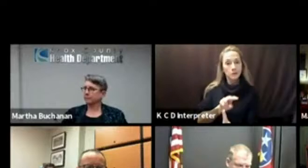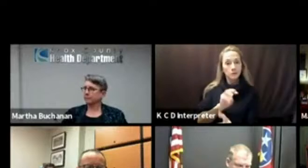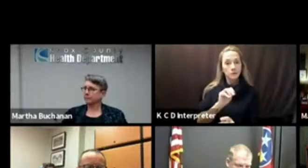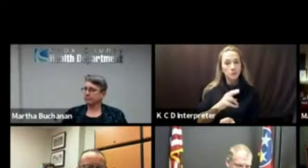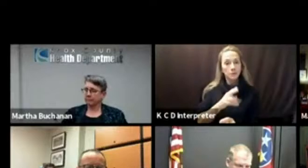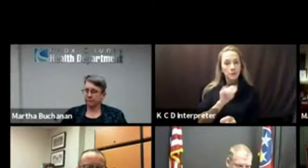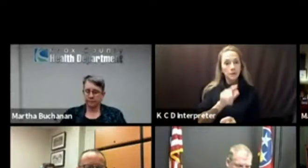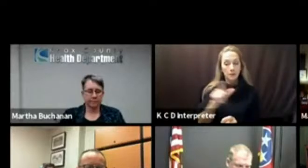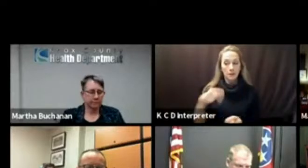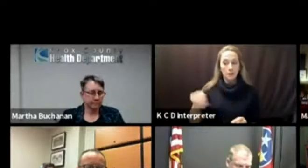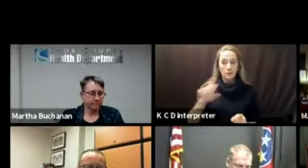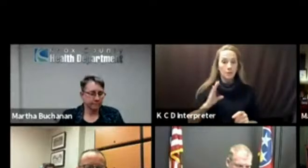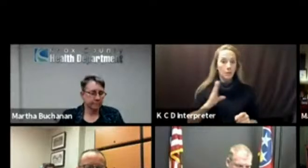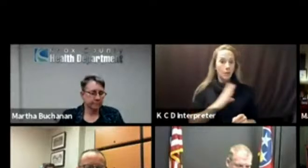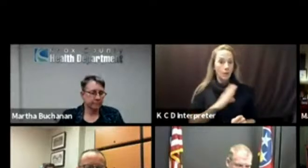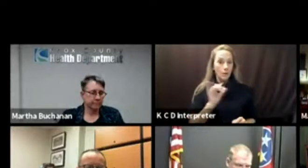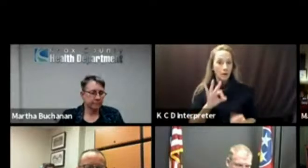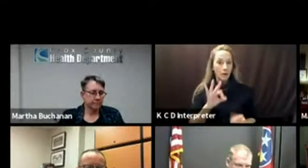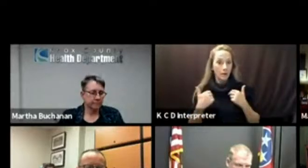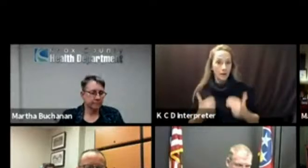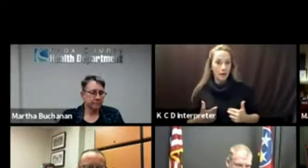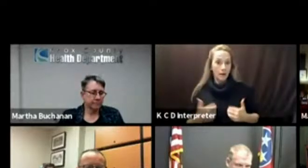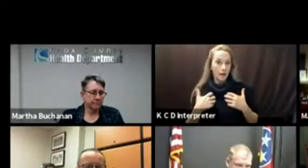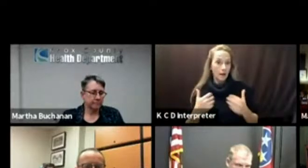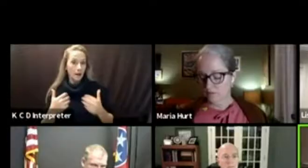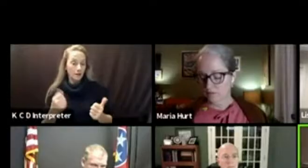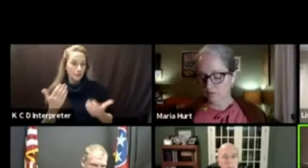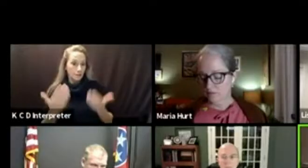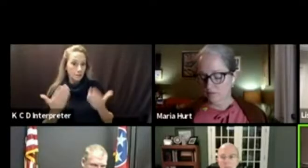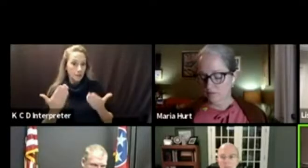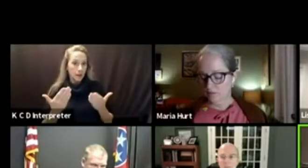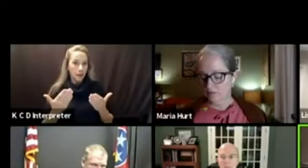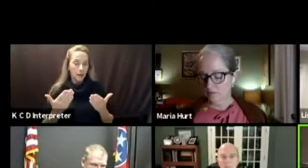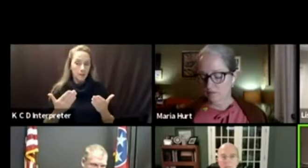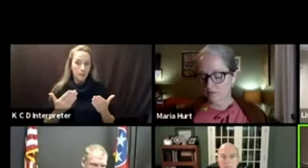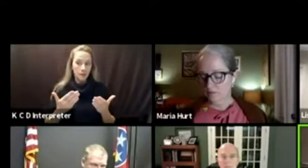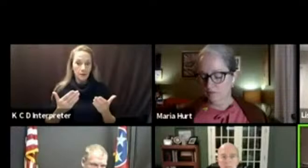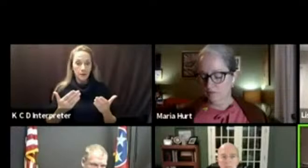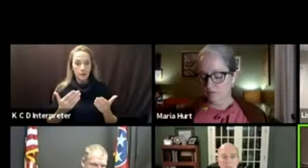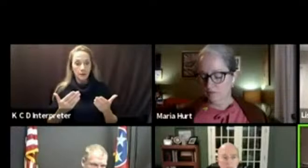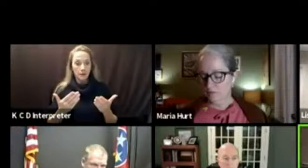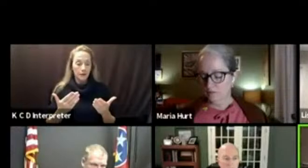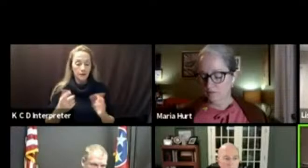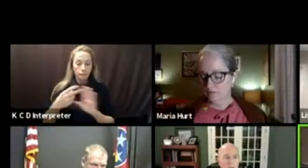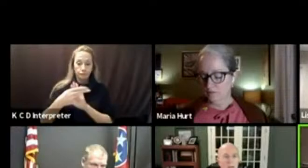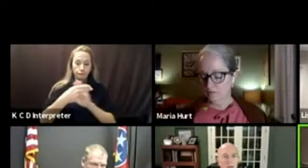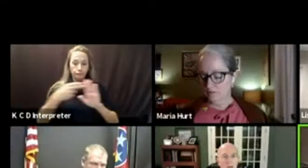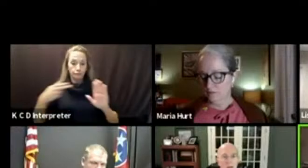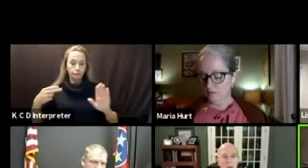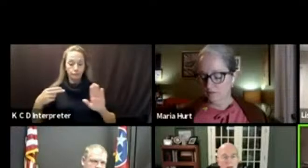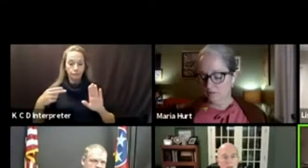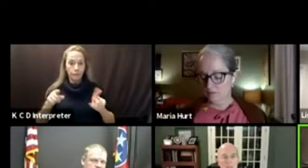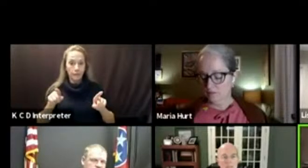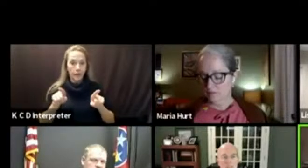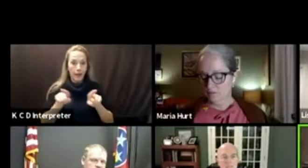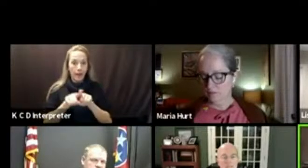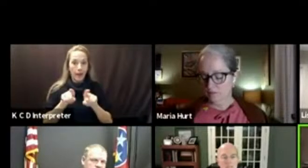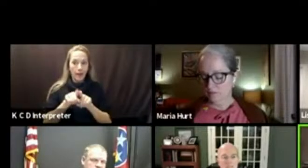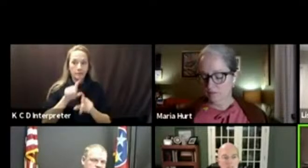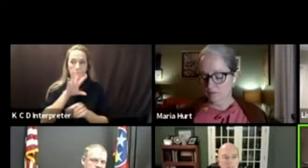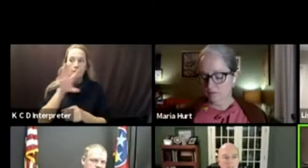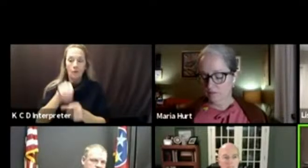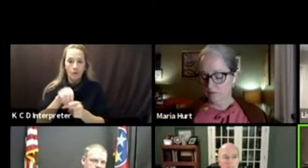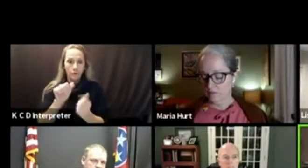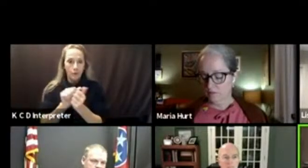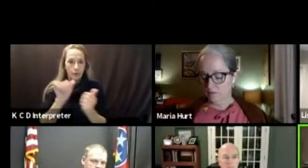the Board of Health might be considered as an instigator in those, which obviously we weren't. And that was the